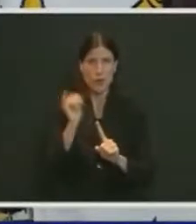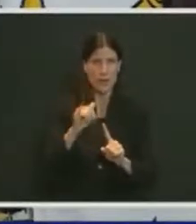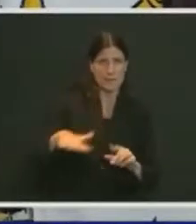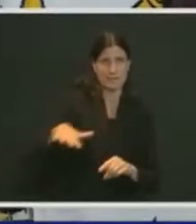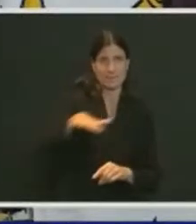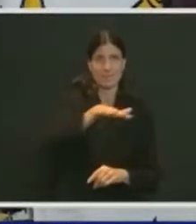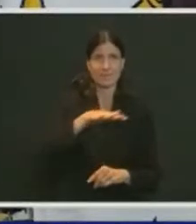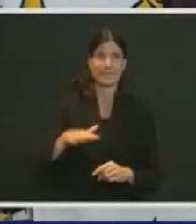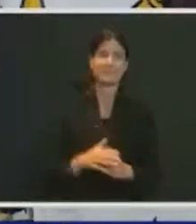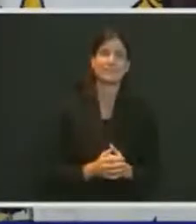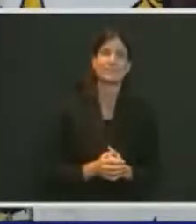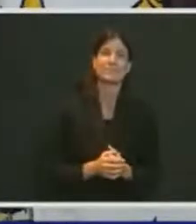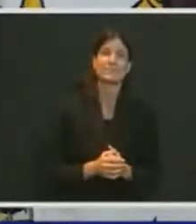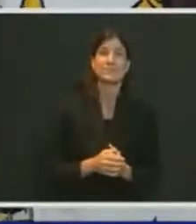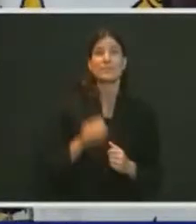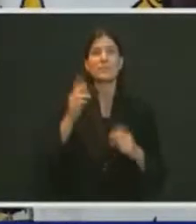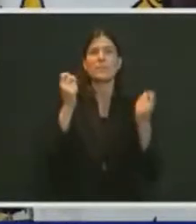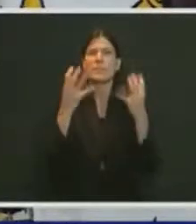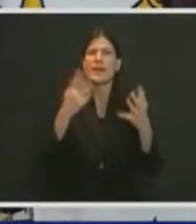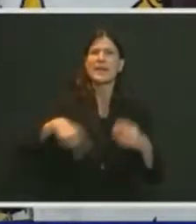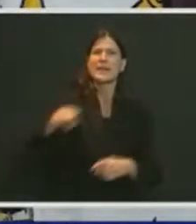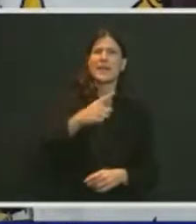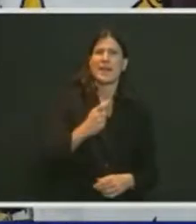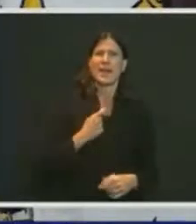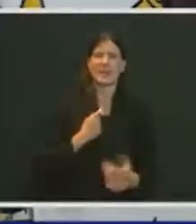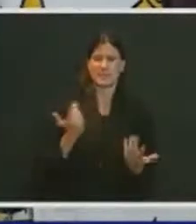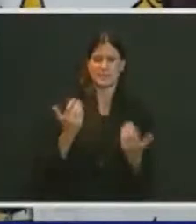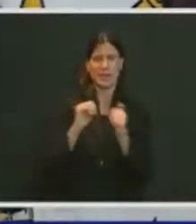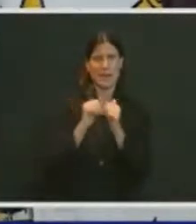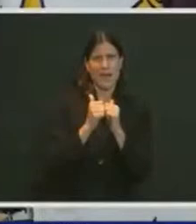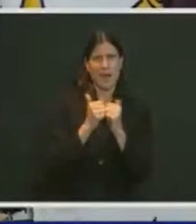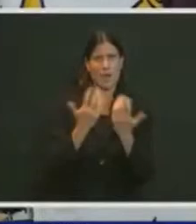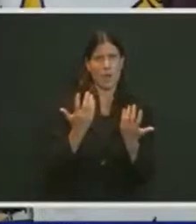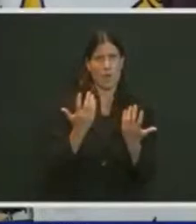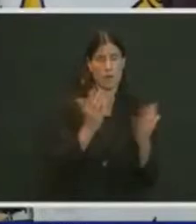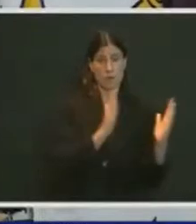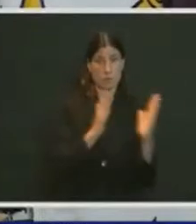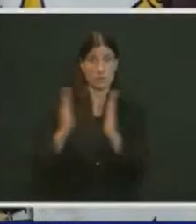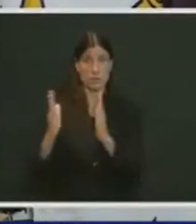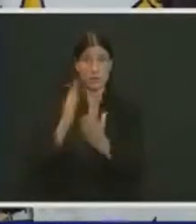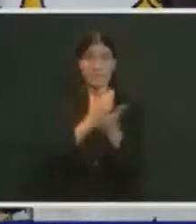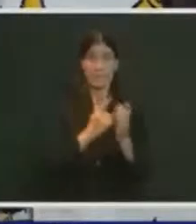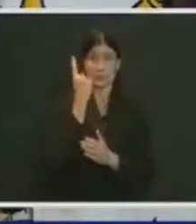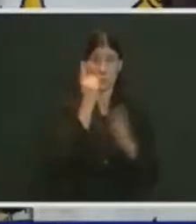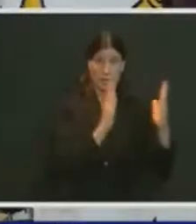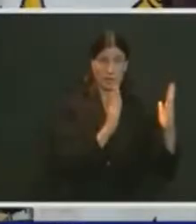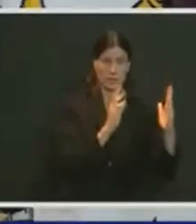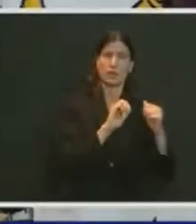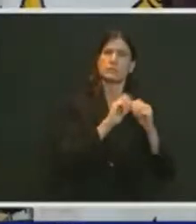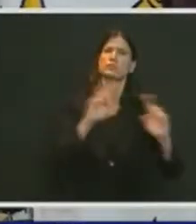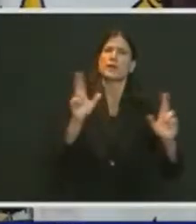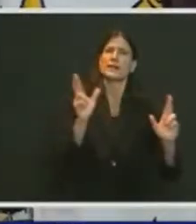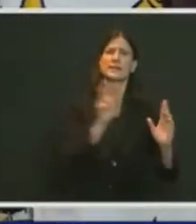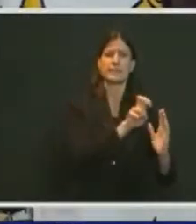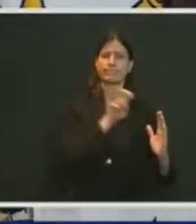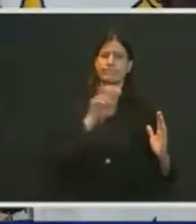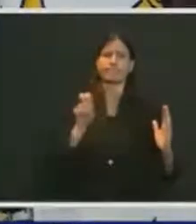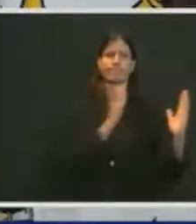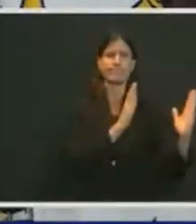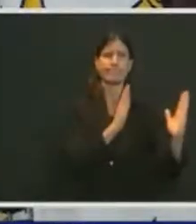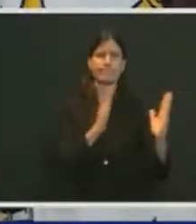phase 2, how will you know whether things are so bad such that you might have to go back a